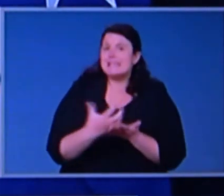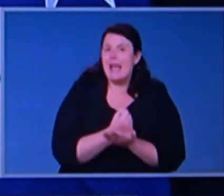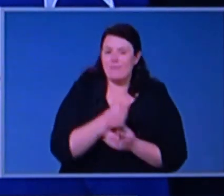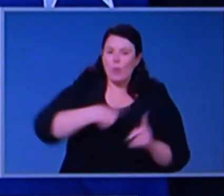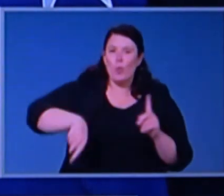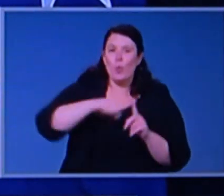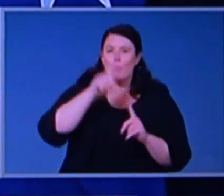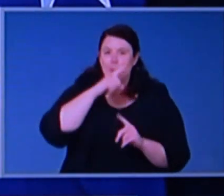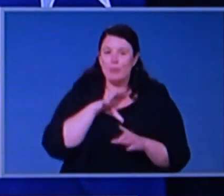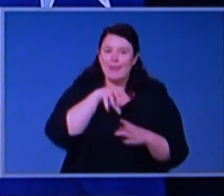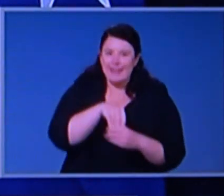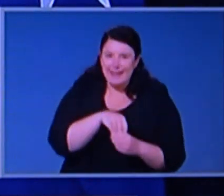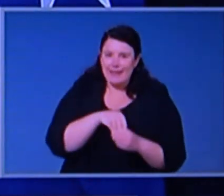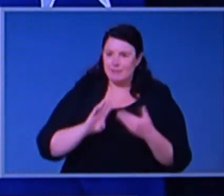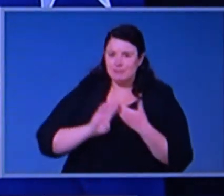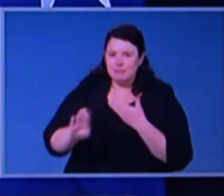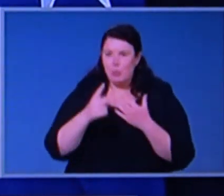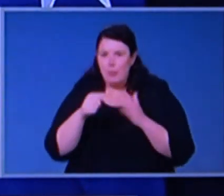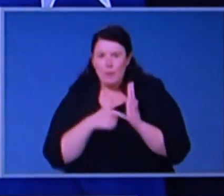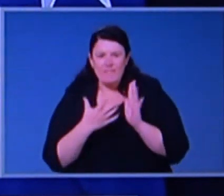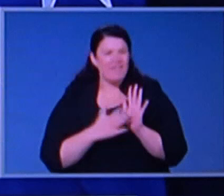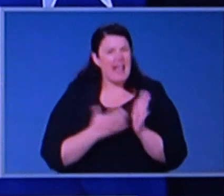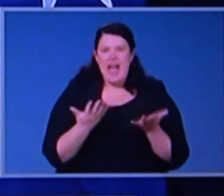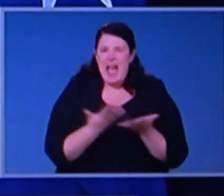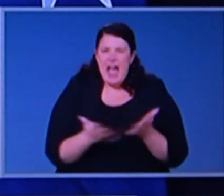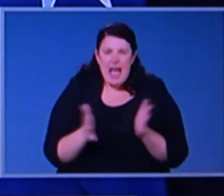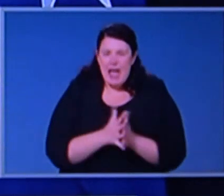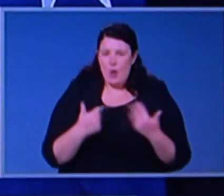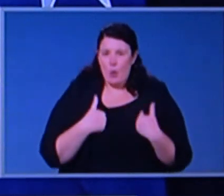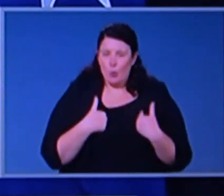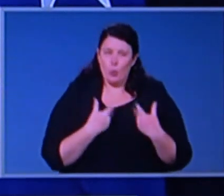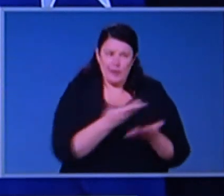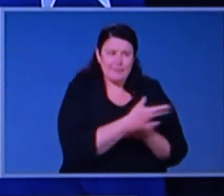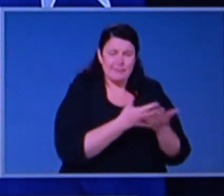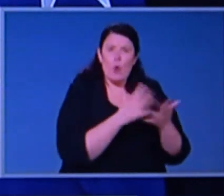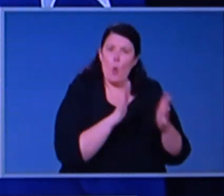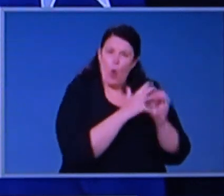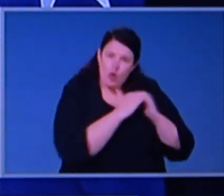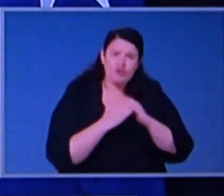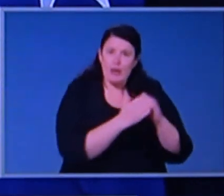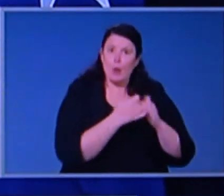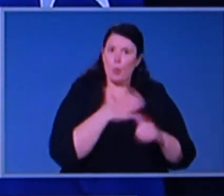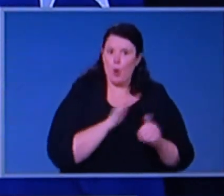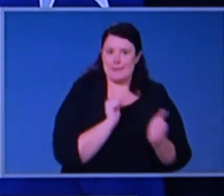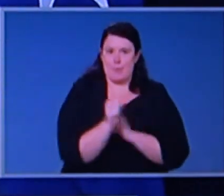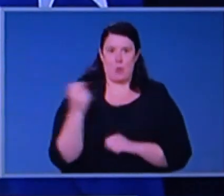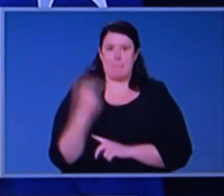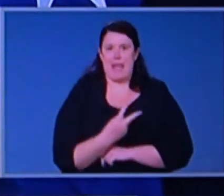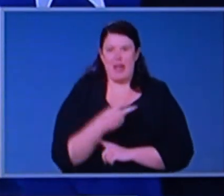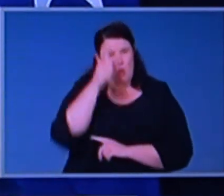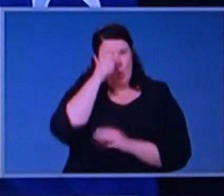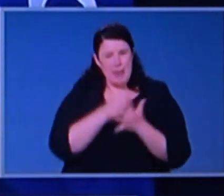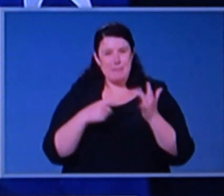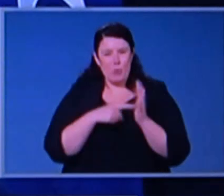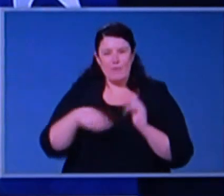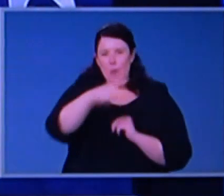possibly can across all the states and territories. And that was strongly supported today by all the states and territories. Having something along those